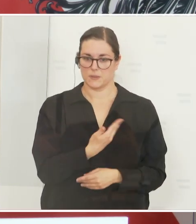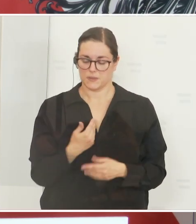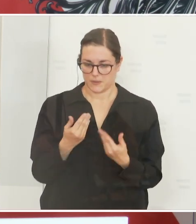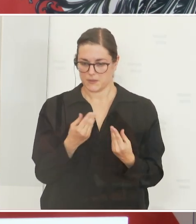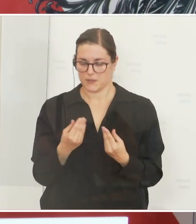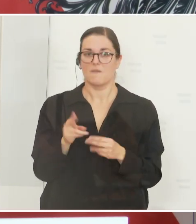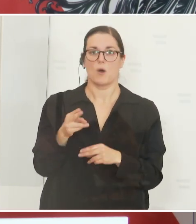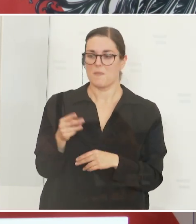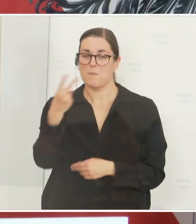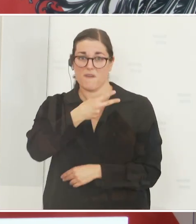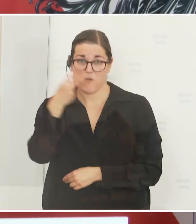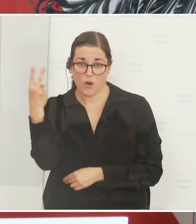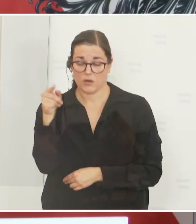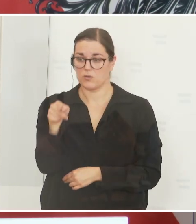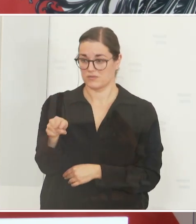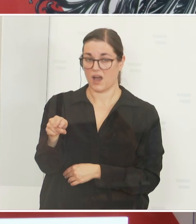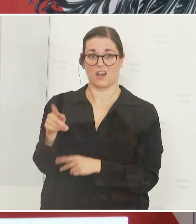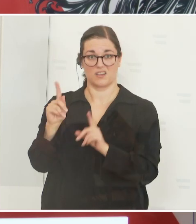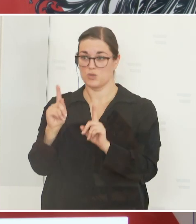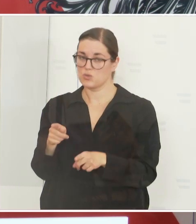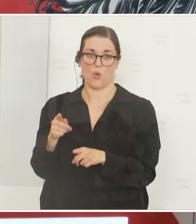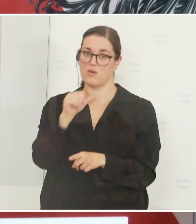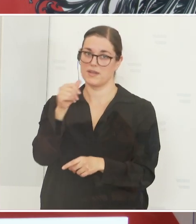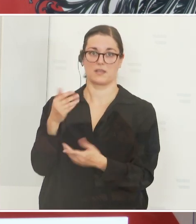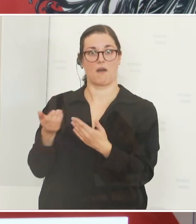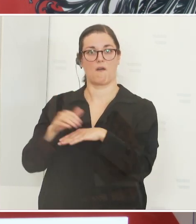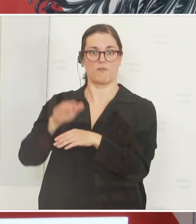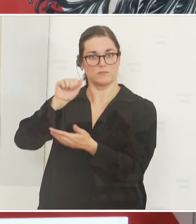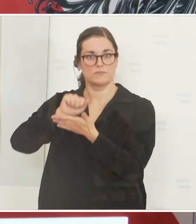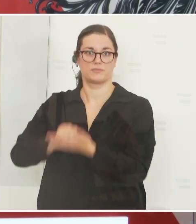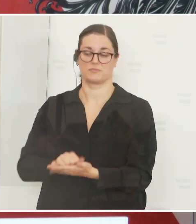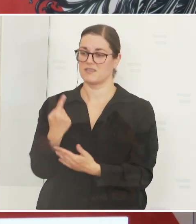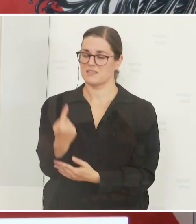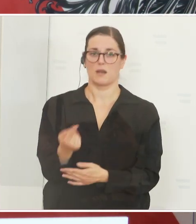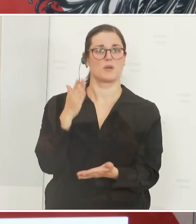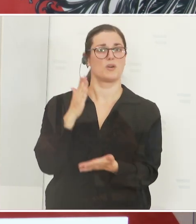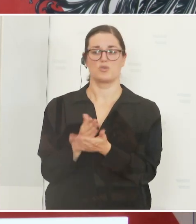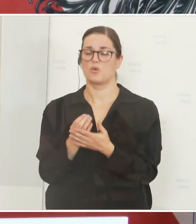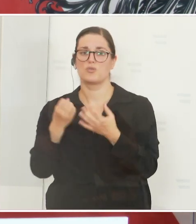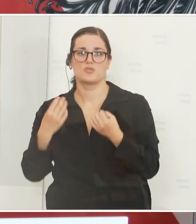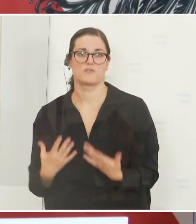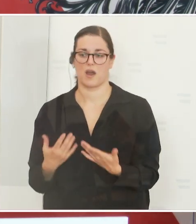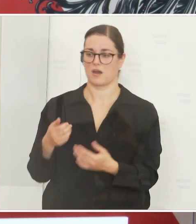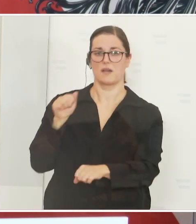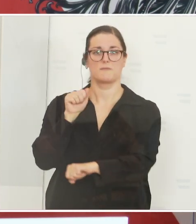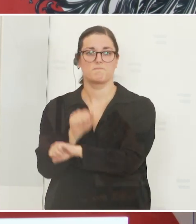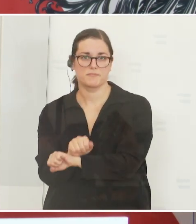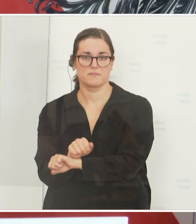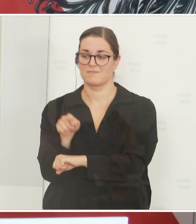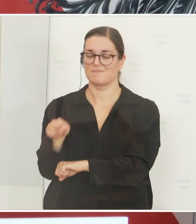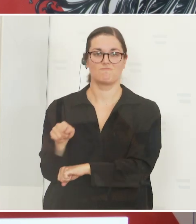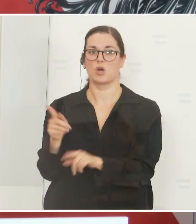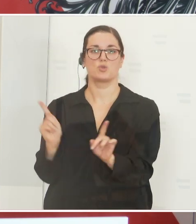of Belarus, those which are already under pressure of the regime, those which are in prison where the families are threatened and so on. We don't want to hit